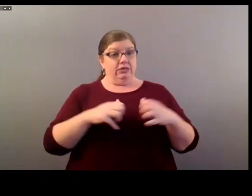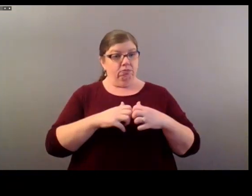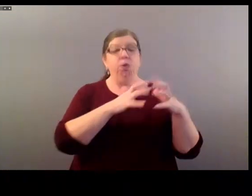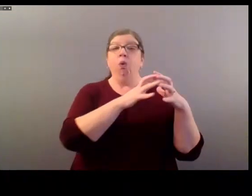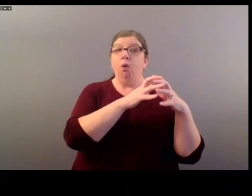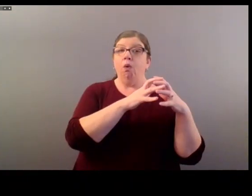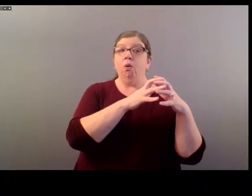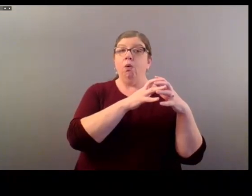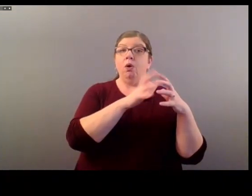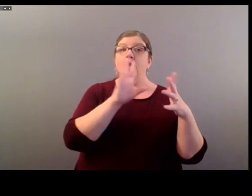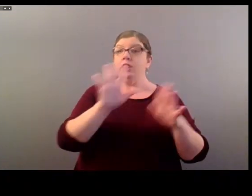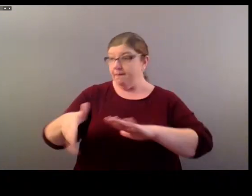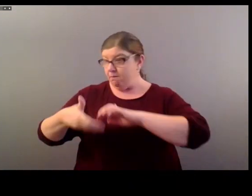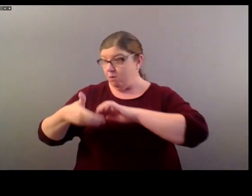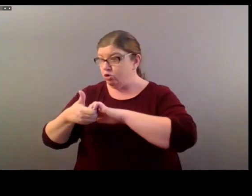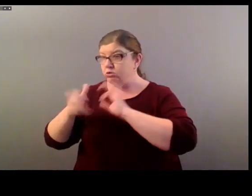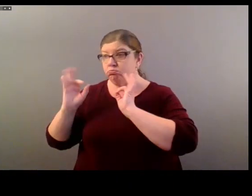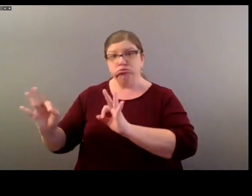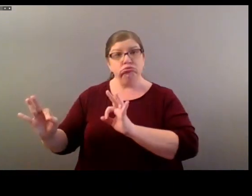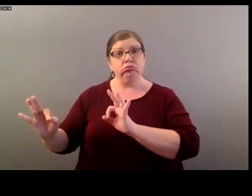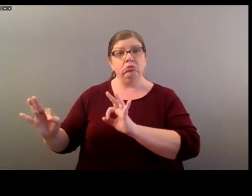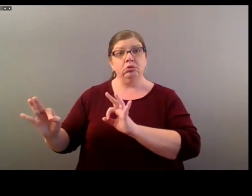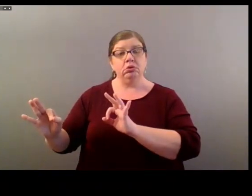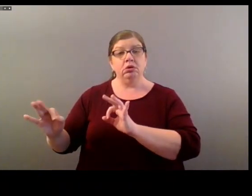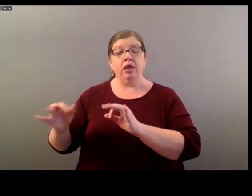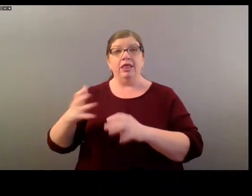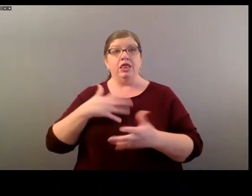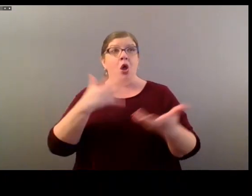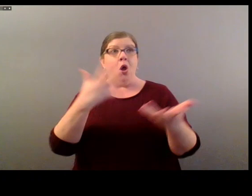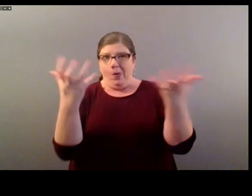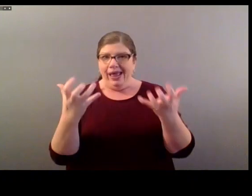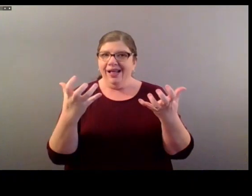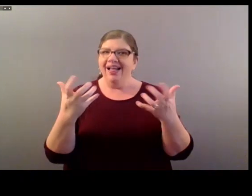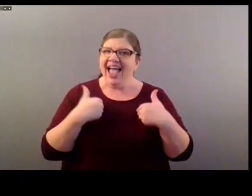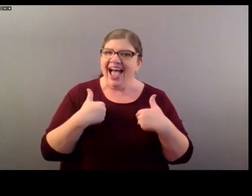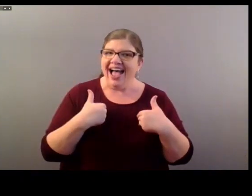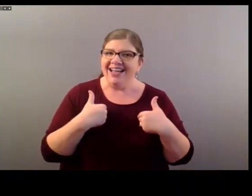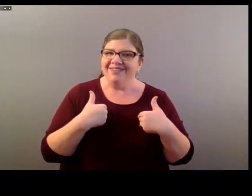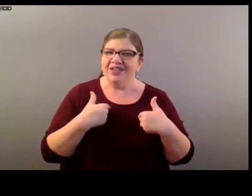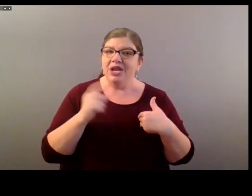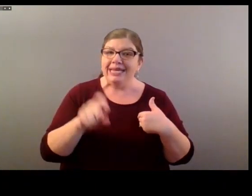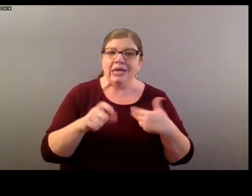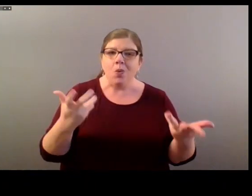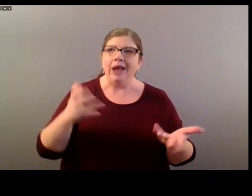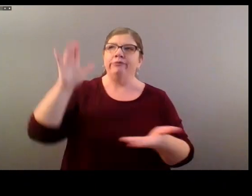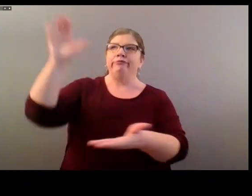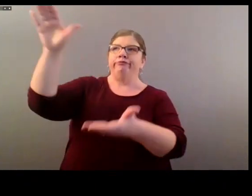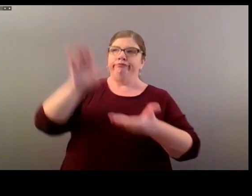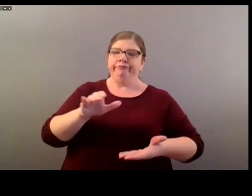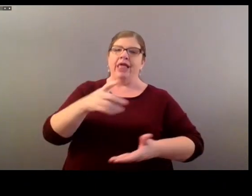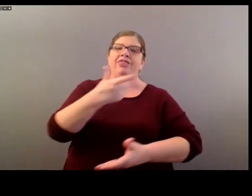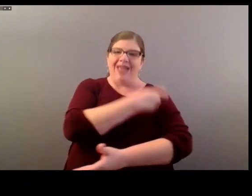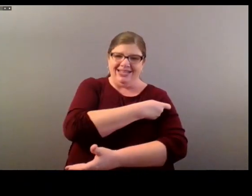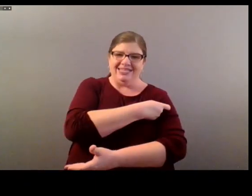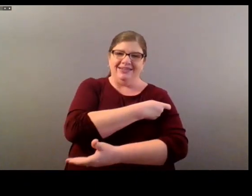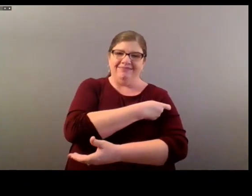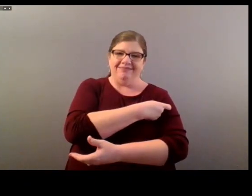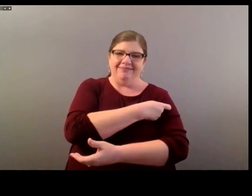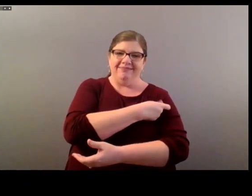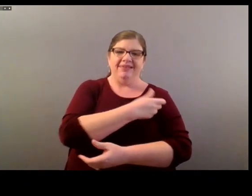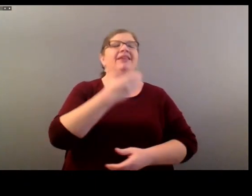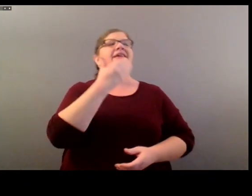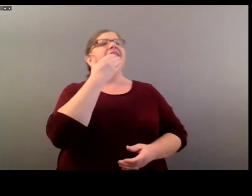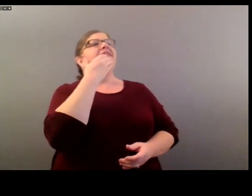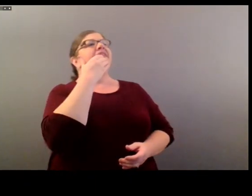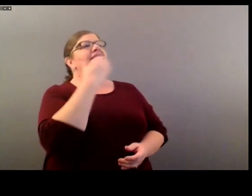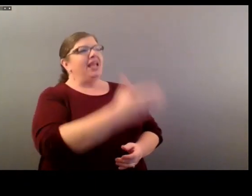the partnerships in place, we have the will in place, we just need the vaccines. Thank you. My